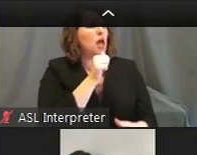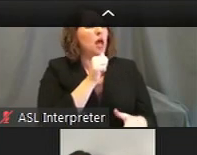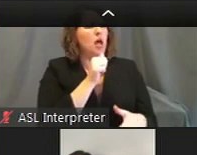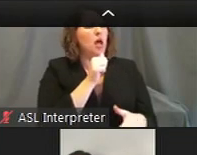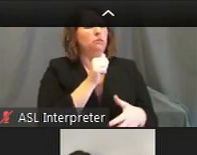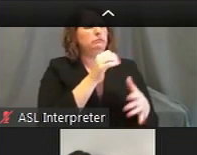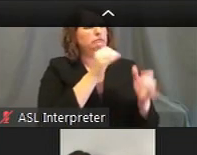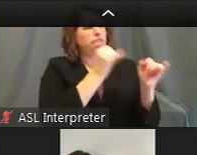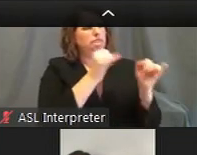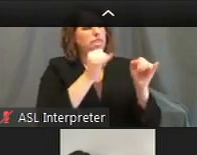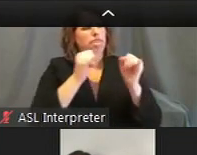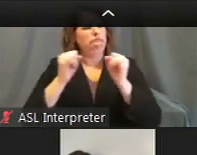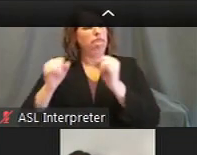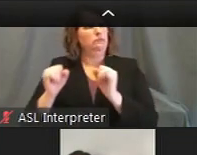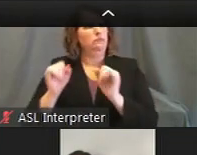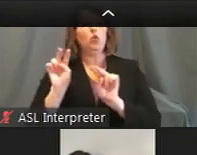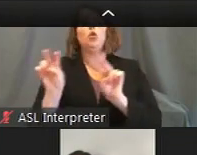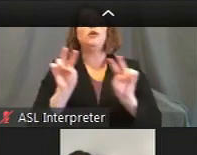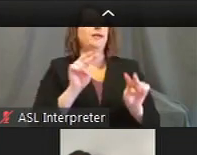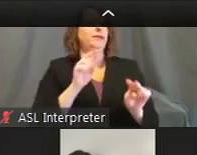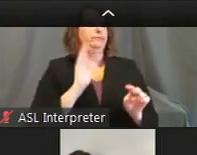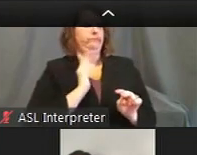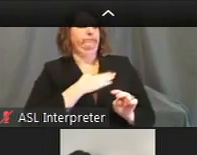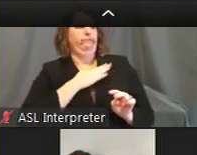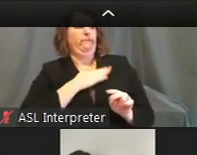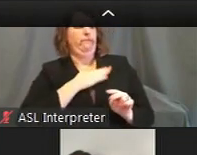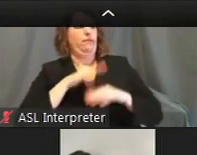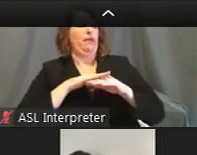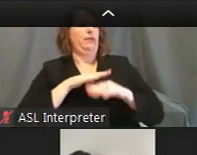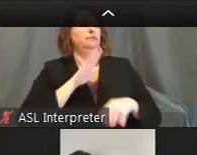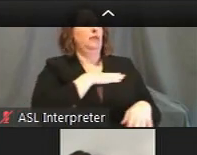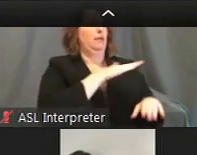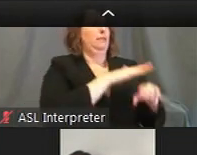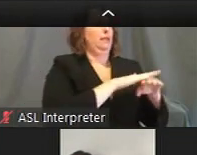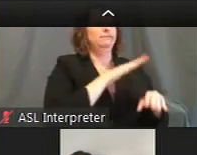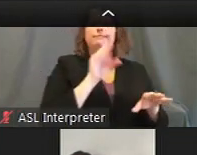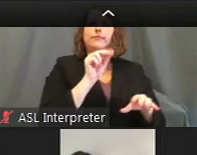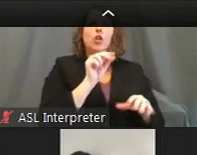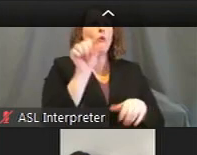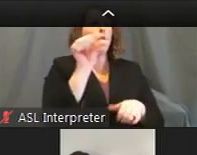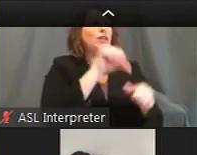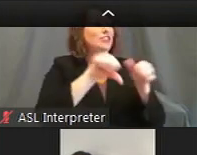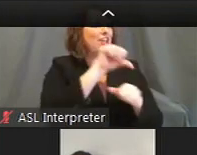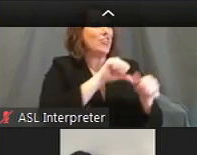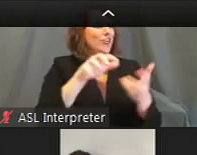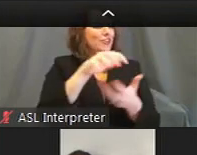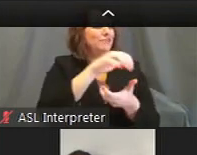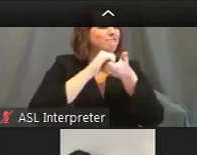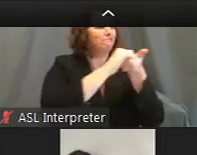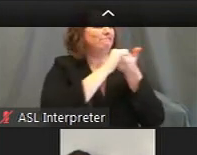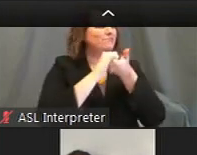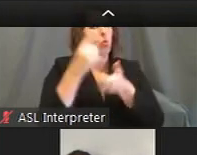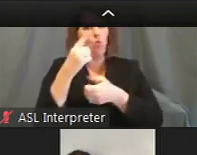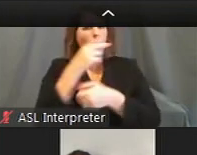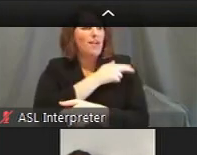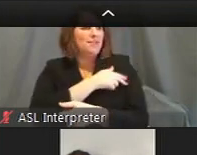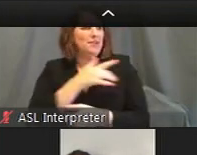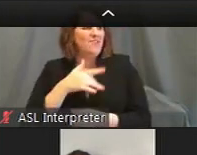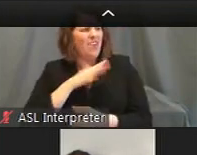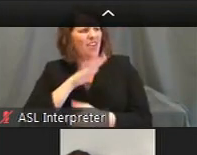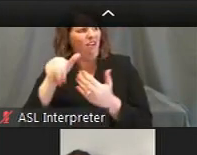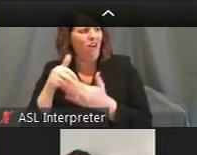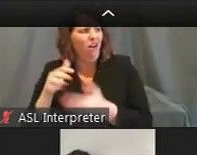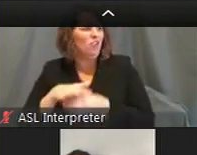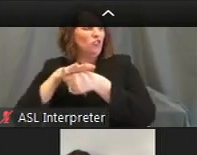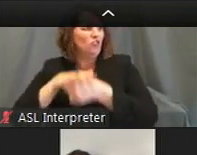are communicating across lines to each other. So one hospital is not suddenly feeling all the stress while maybe another one